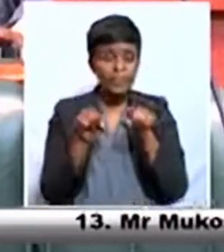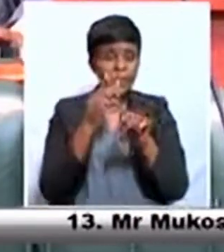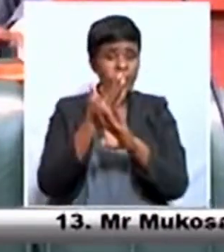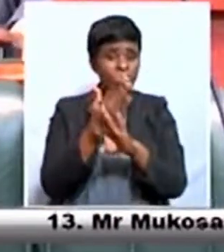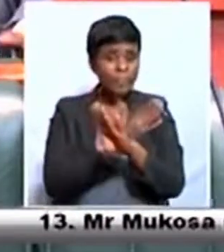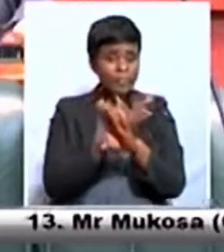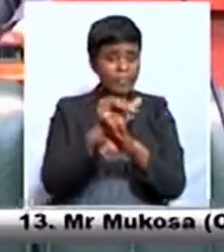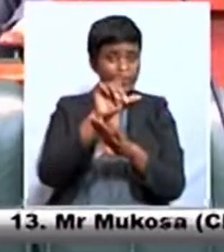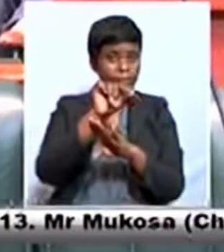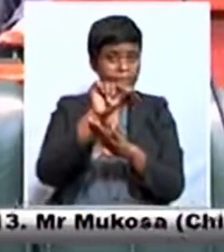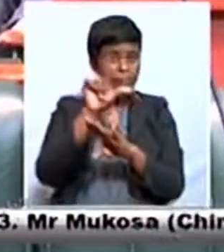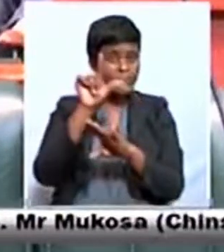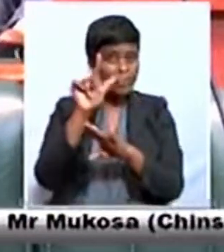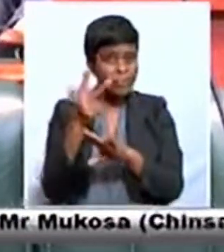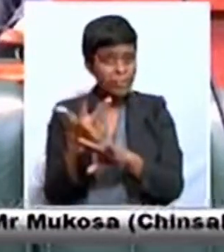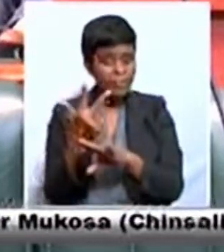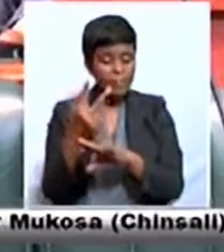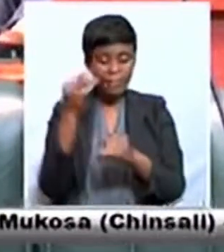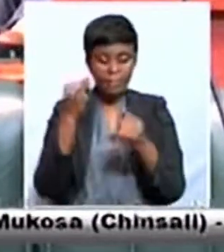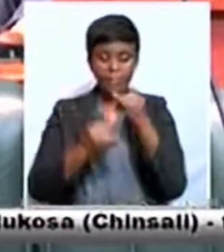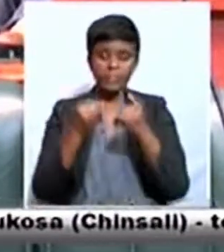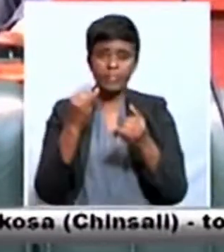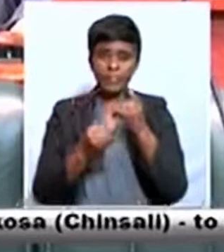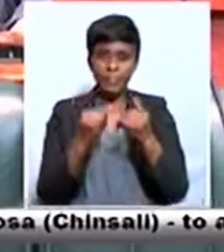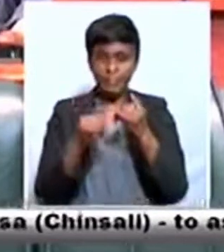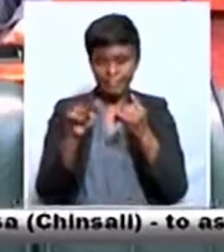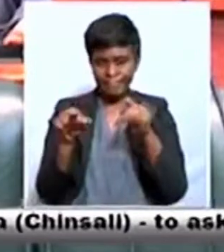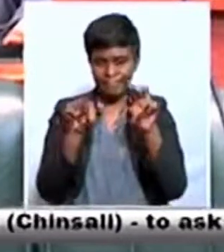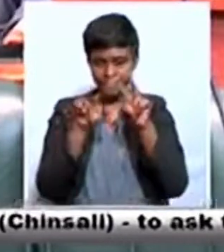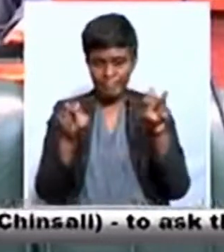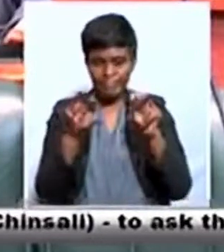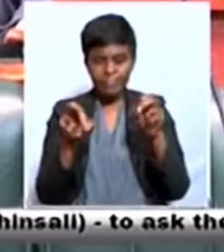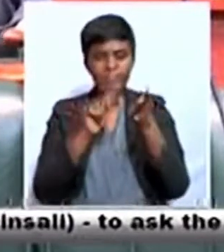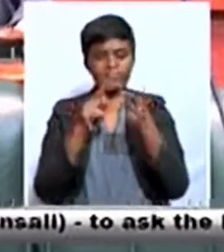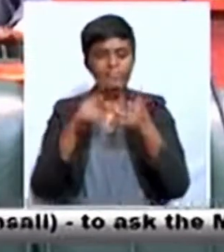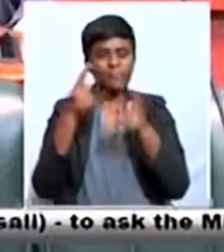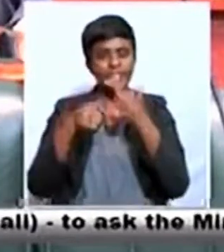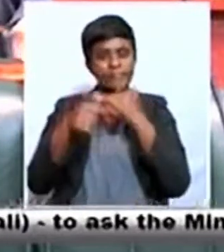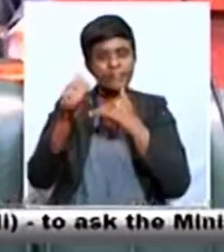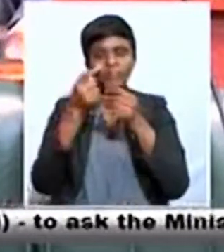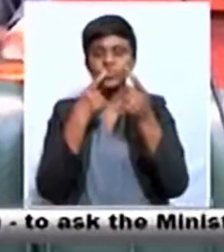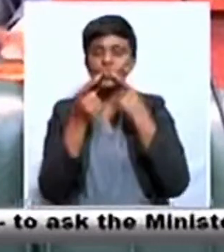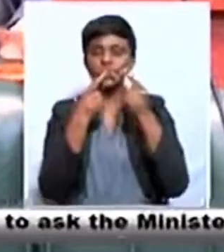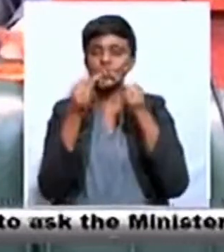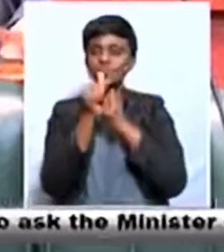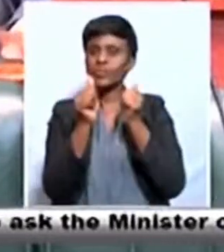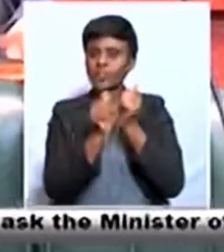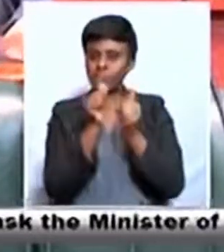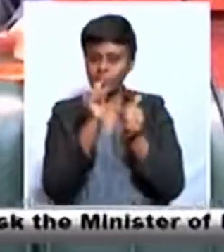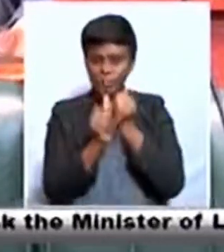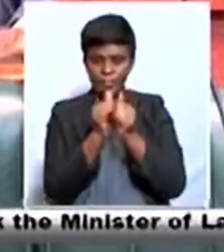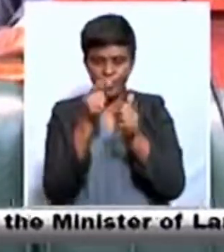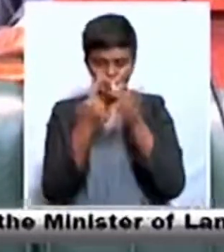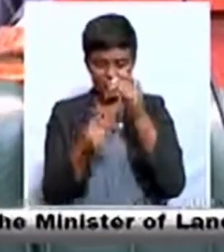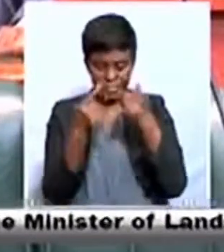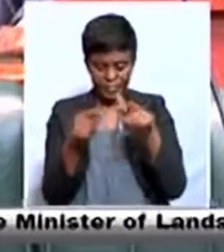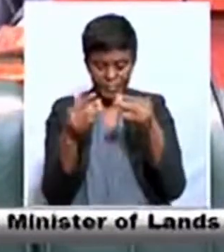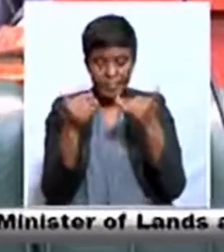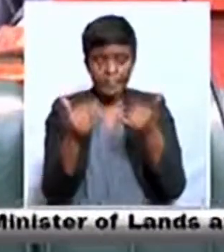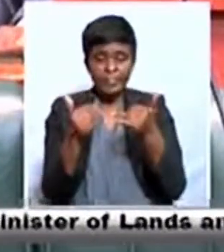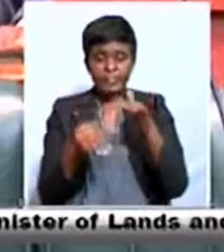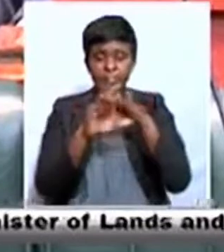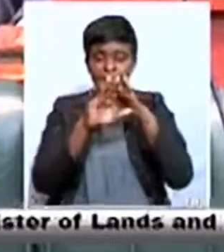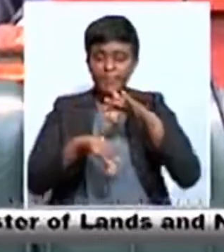end of 2023? This is the verification exercise that you talked about, which is being done under the